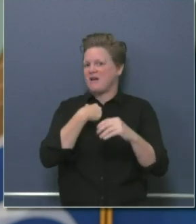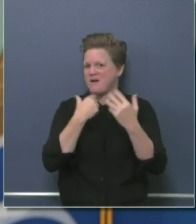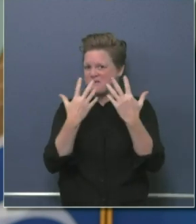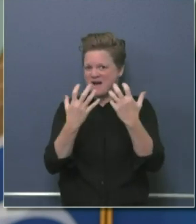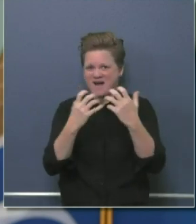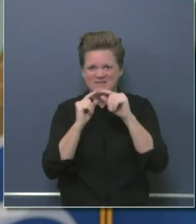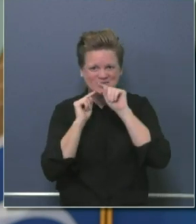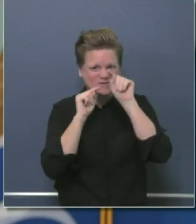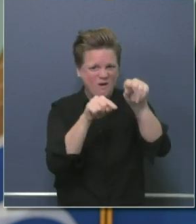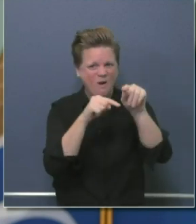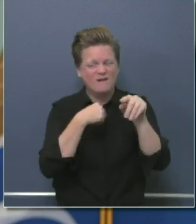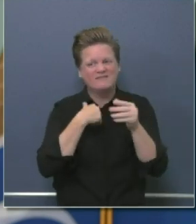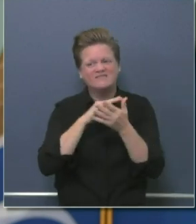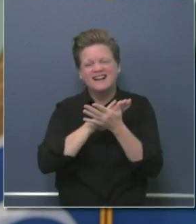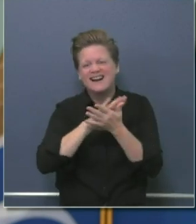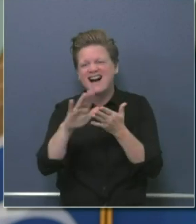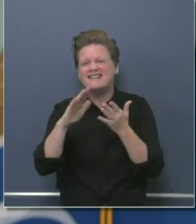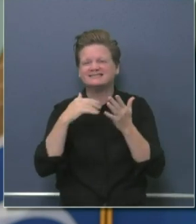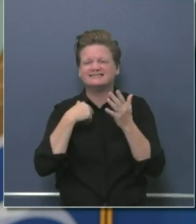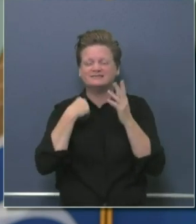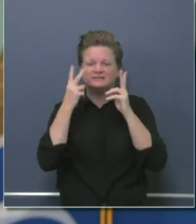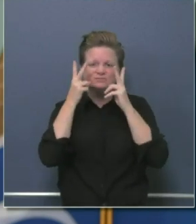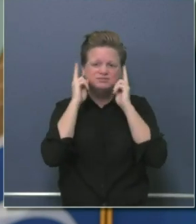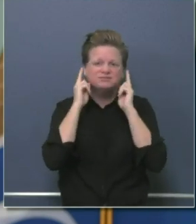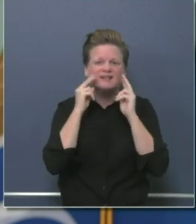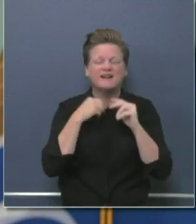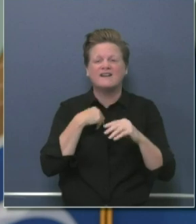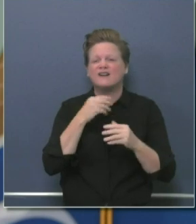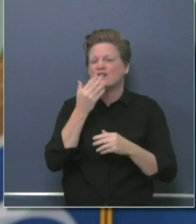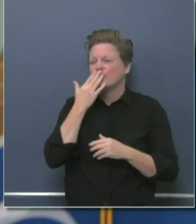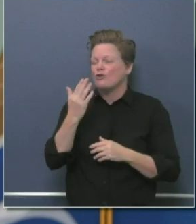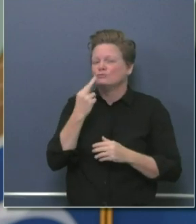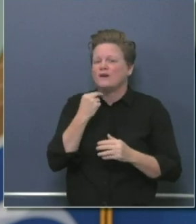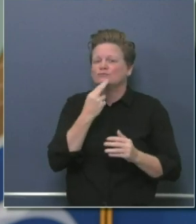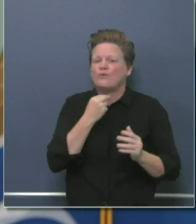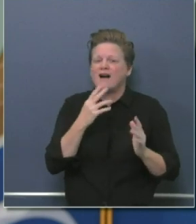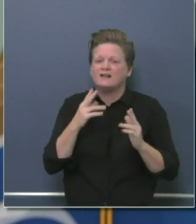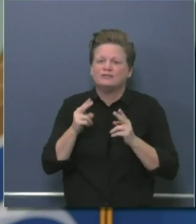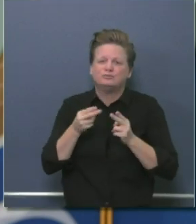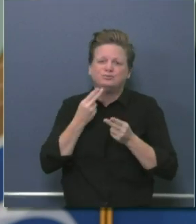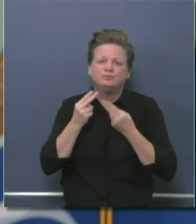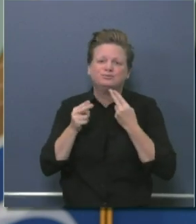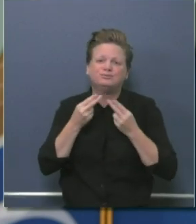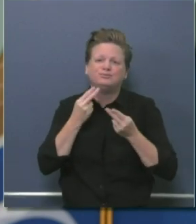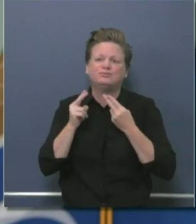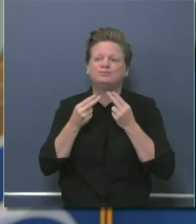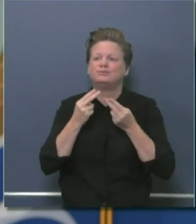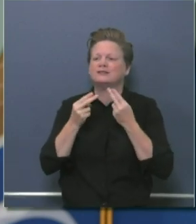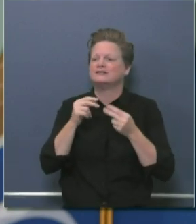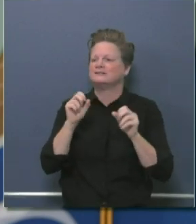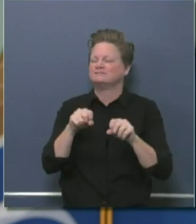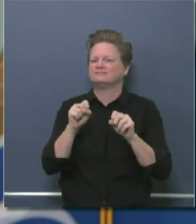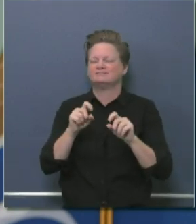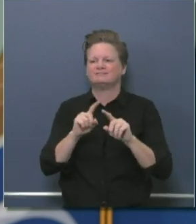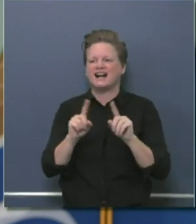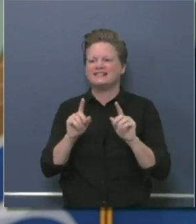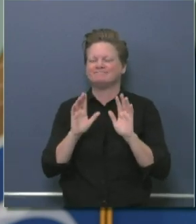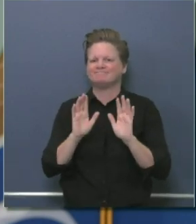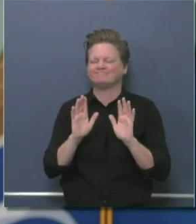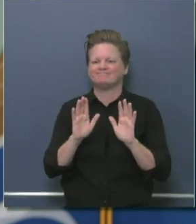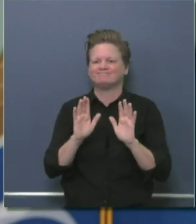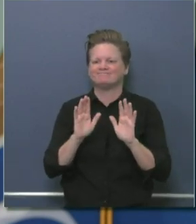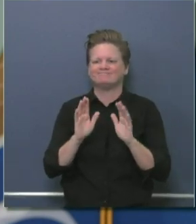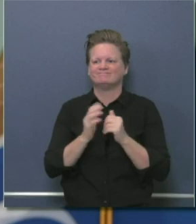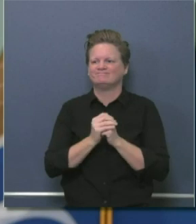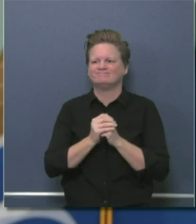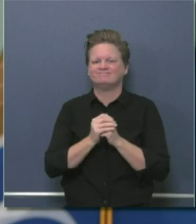restaurant, dinner. I'll forgive a vacation for a while, but nothing would please me more, as you know, Carla, someone who started in the restaurant